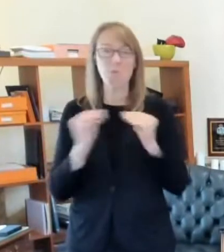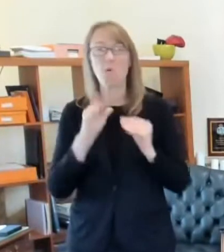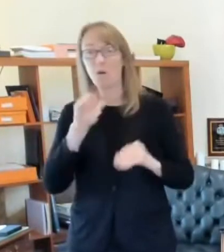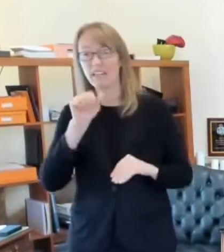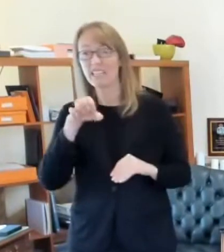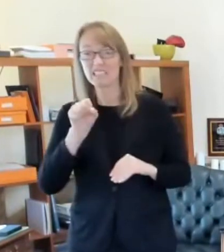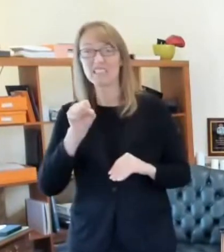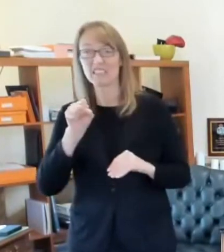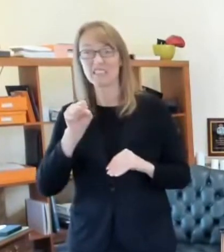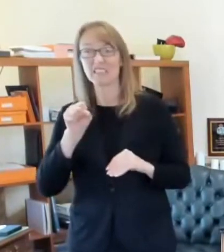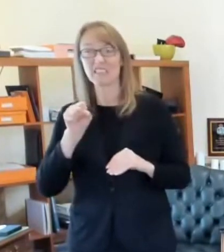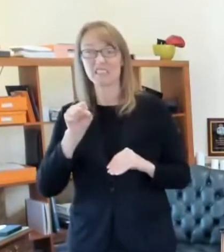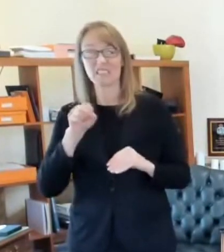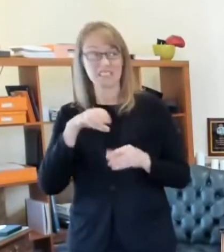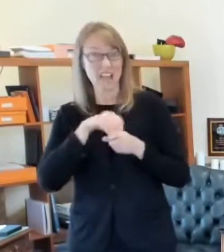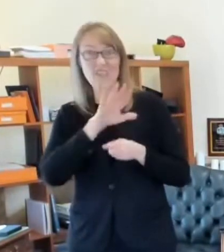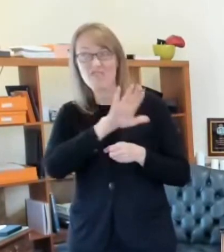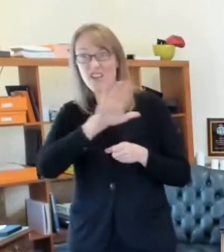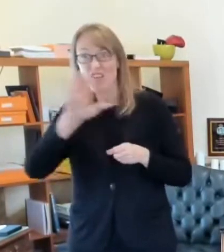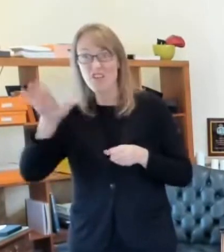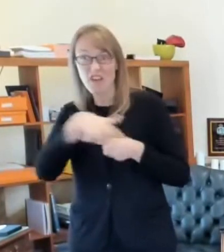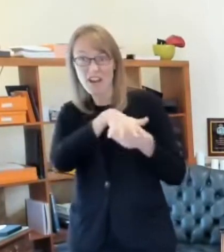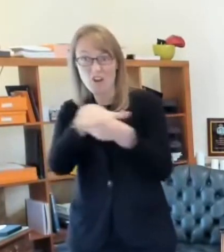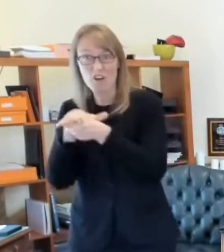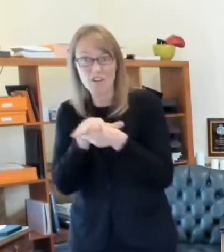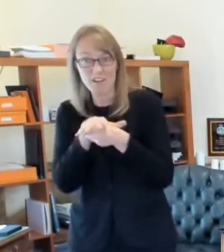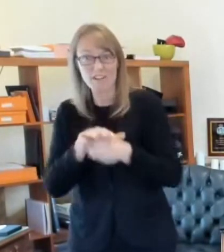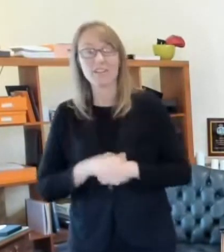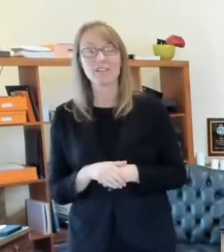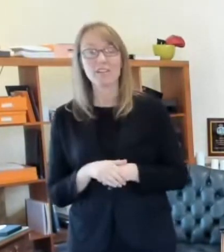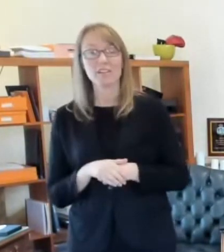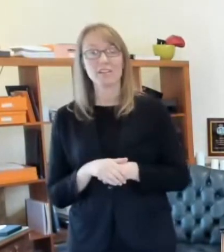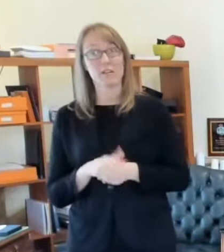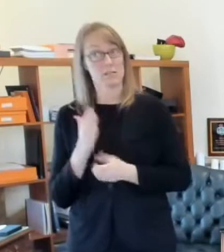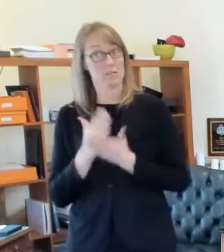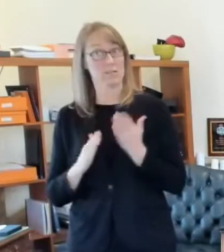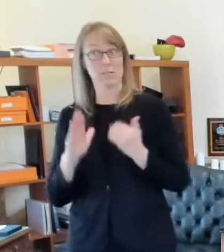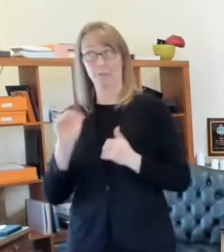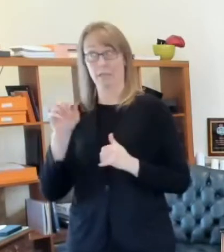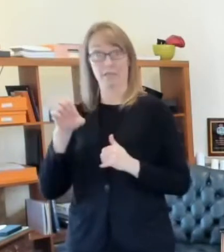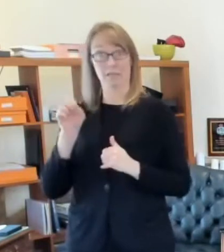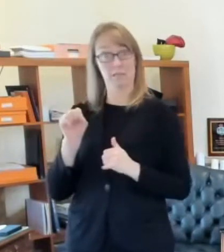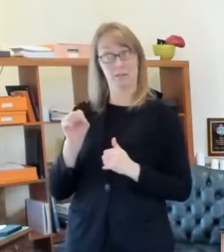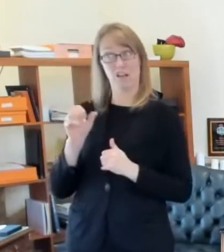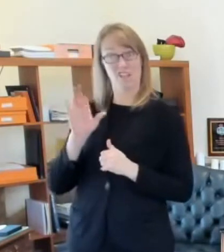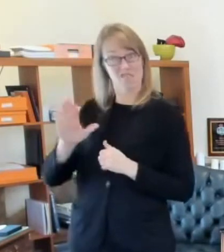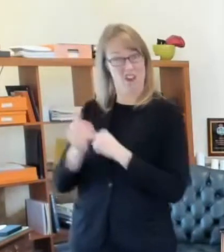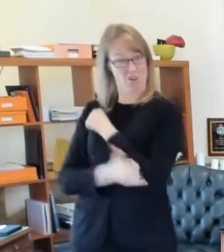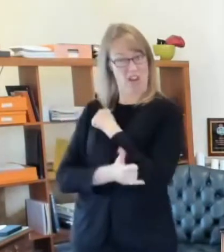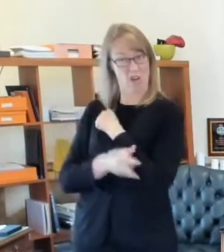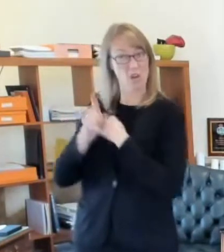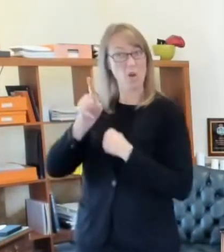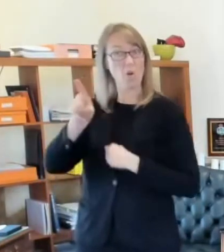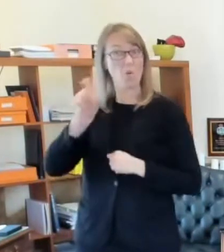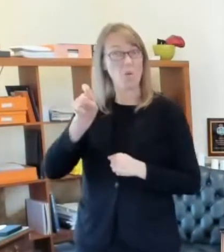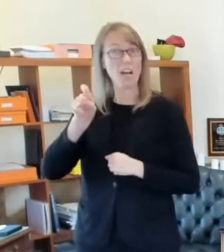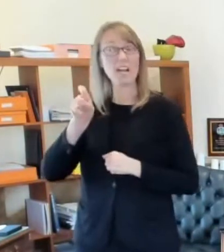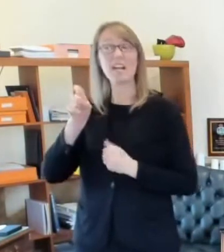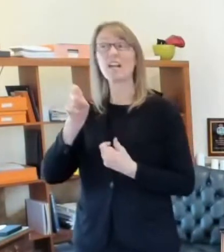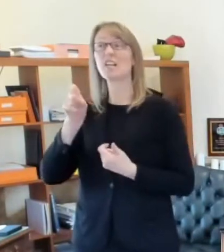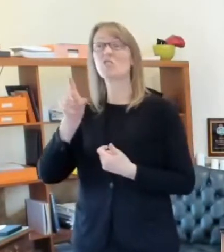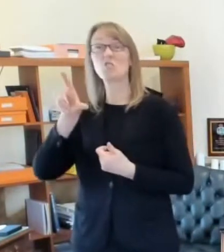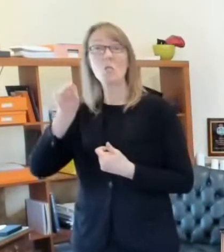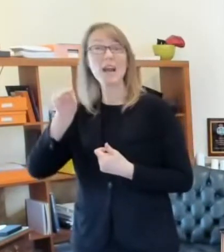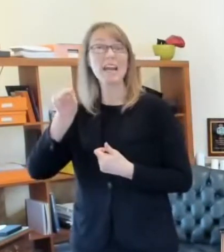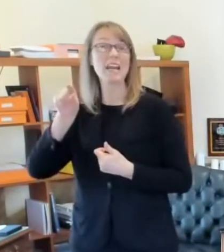than the City of St. Louis. And in some cases, you know, 120 or 30% more.